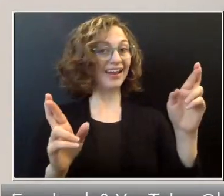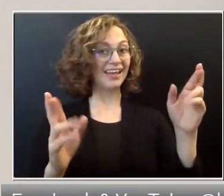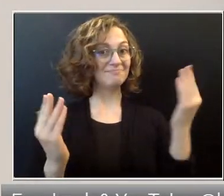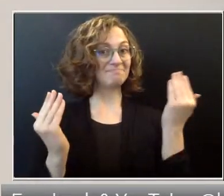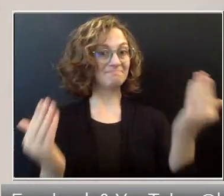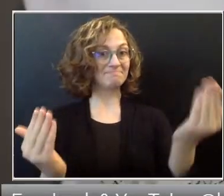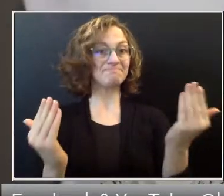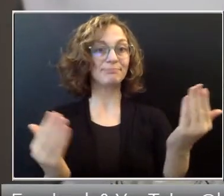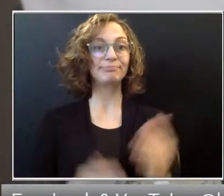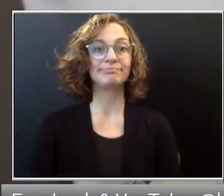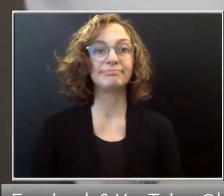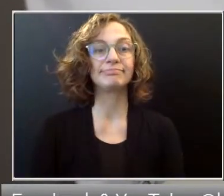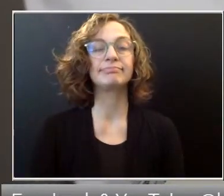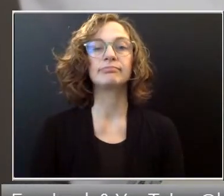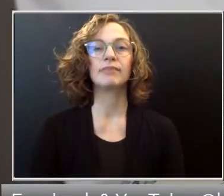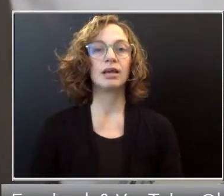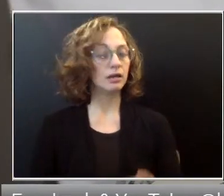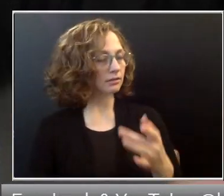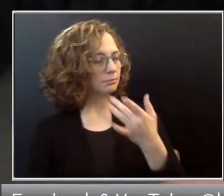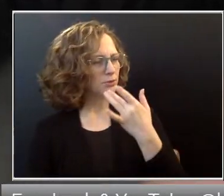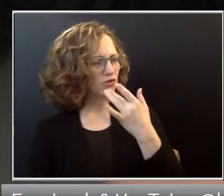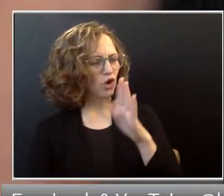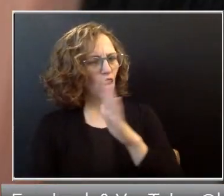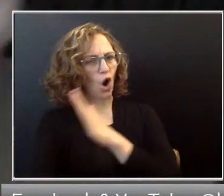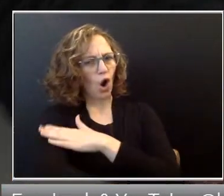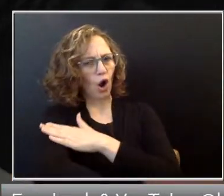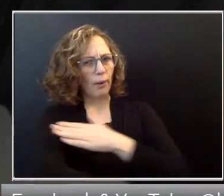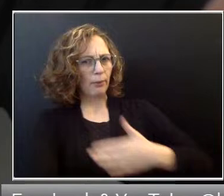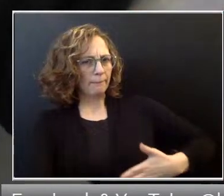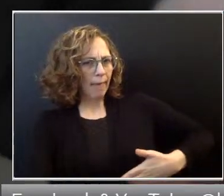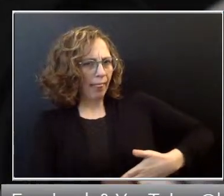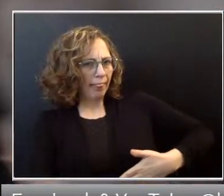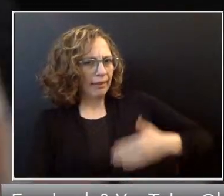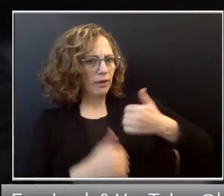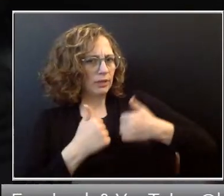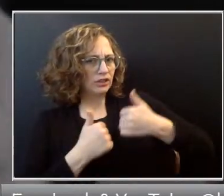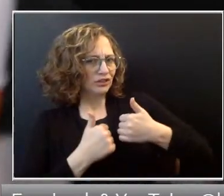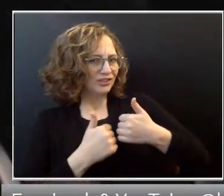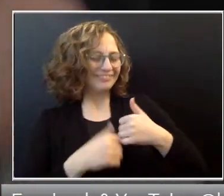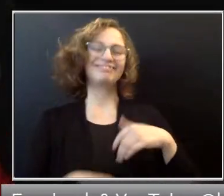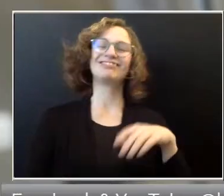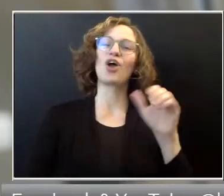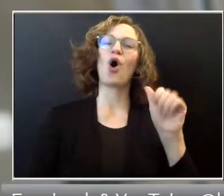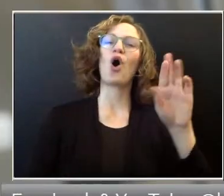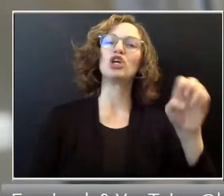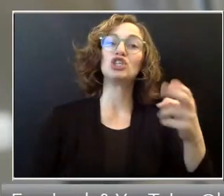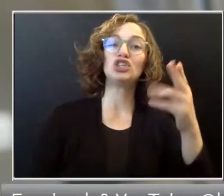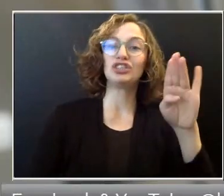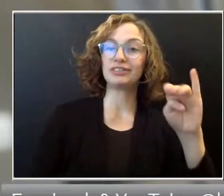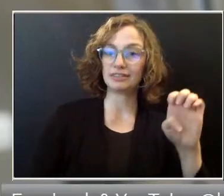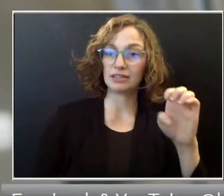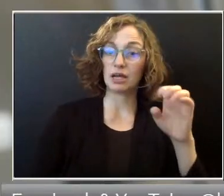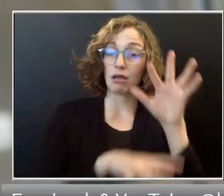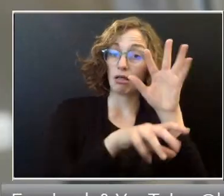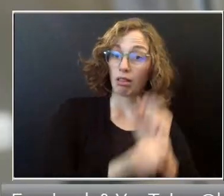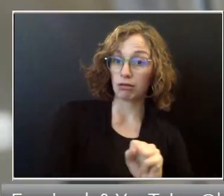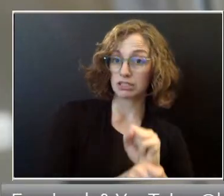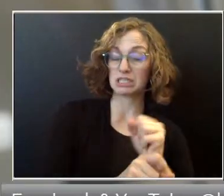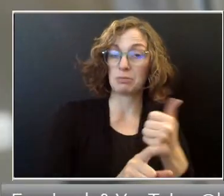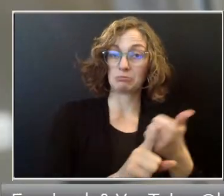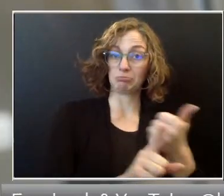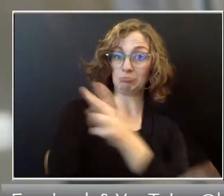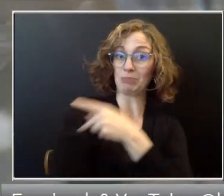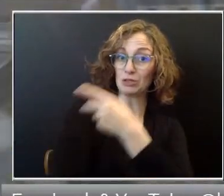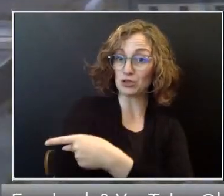can do the arm. Archie Moore is not used to being a patient, Well done. but she has spent plenty of time with the patients here at the University of Kansas